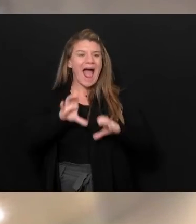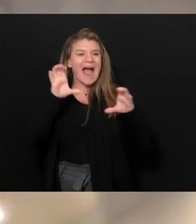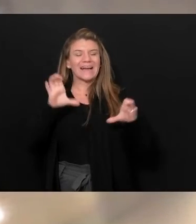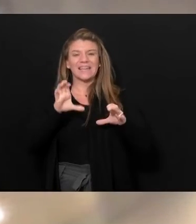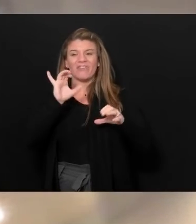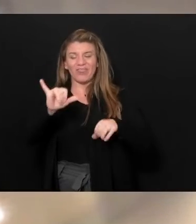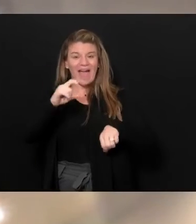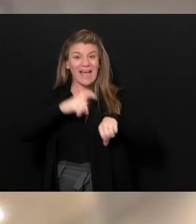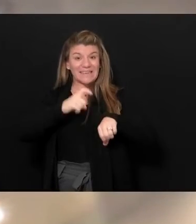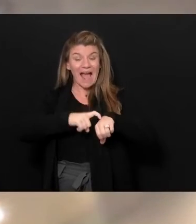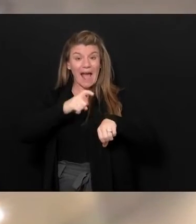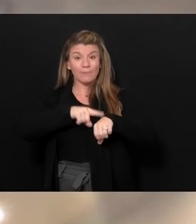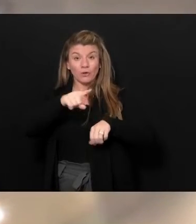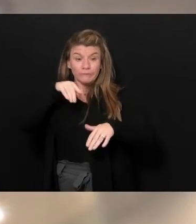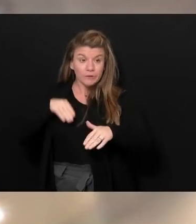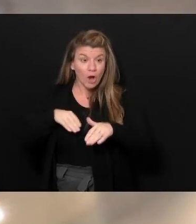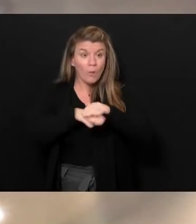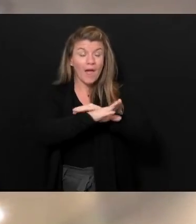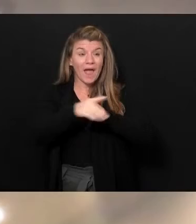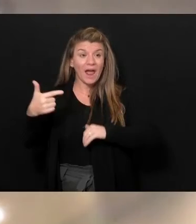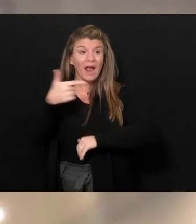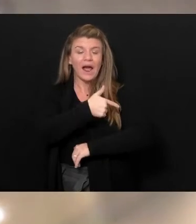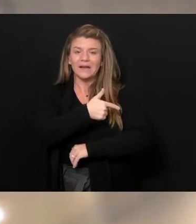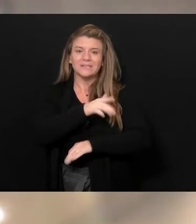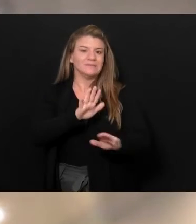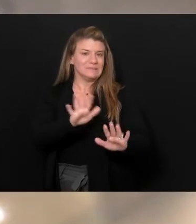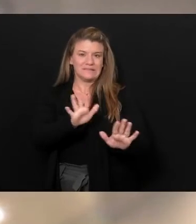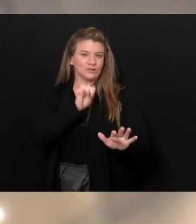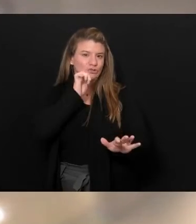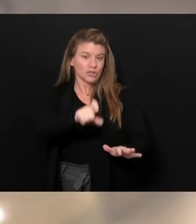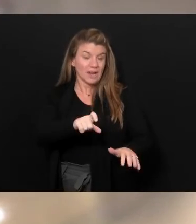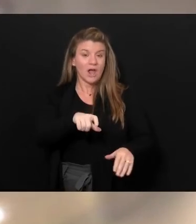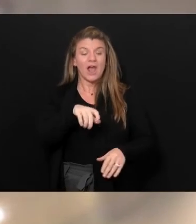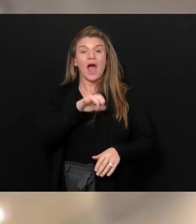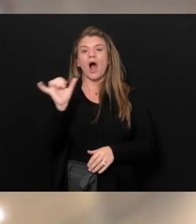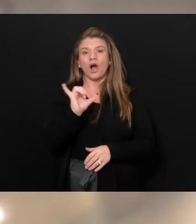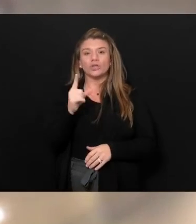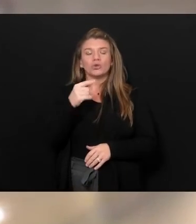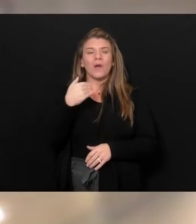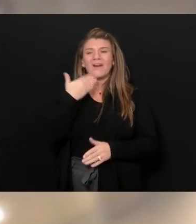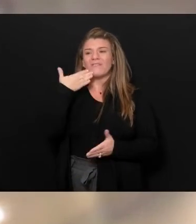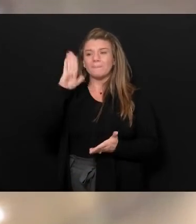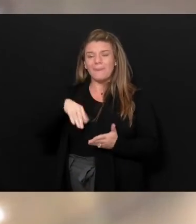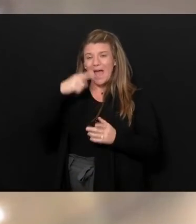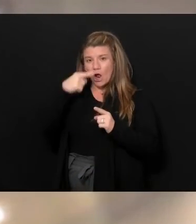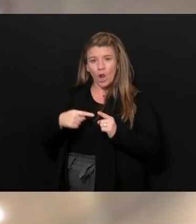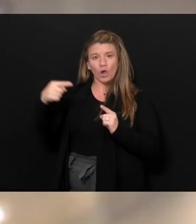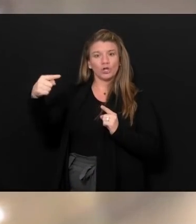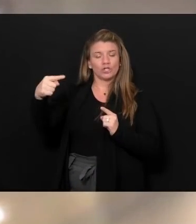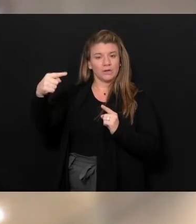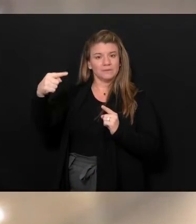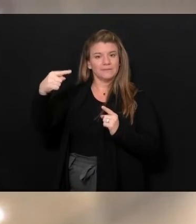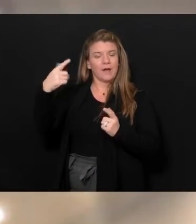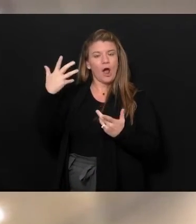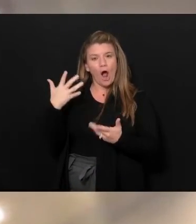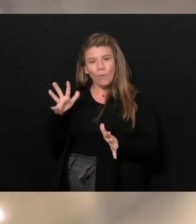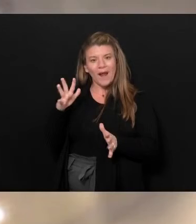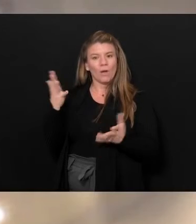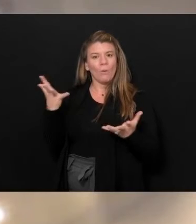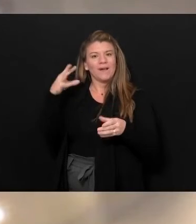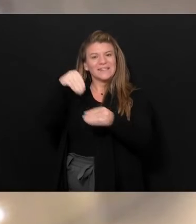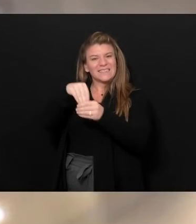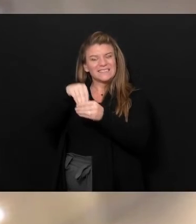time you're ready to get the virus, or that you've had a really bad allergic reaction to a component of the virus, or you've